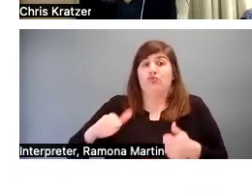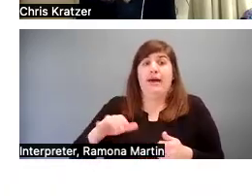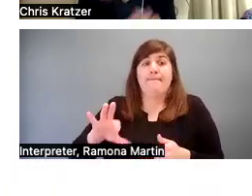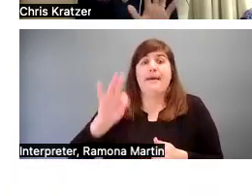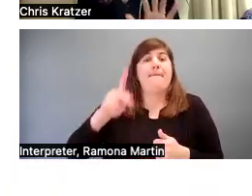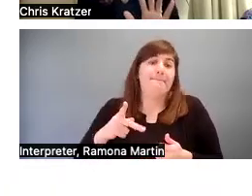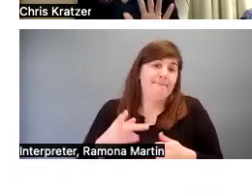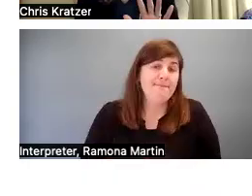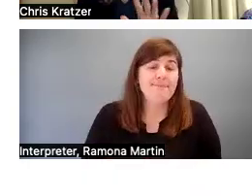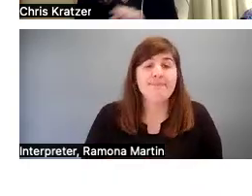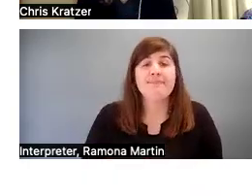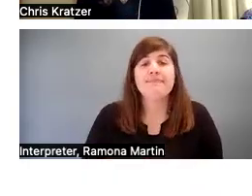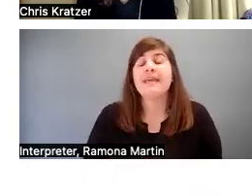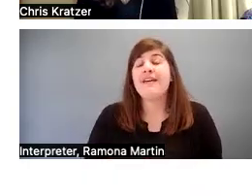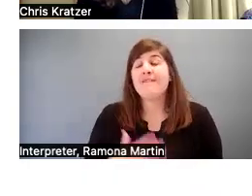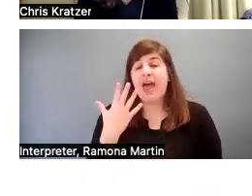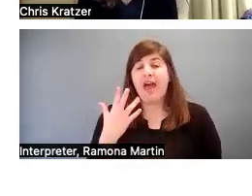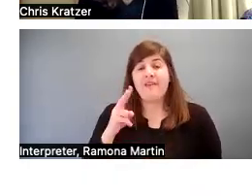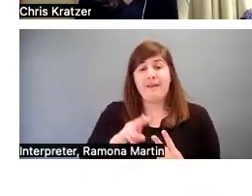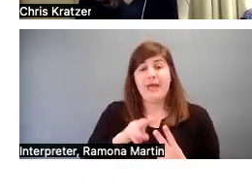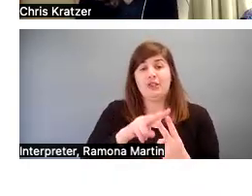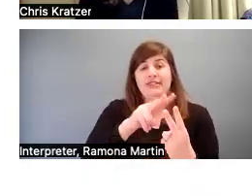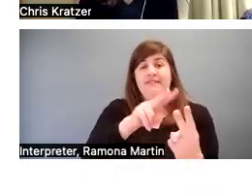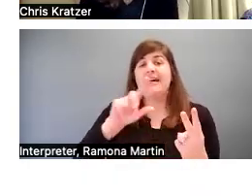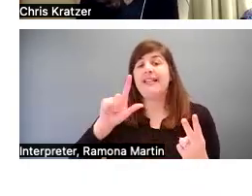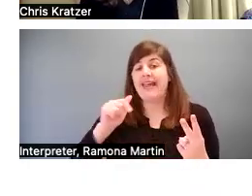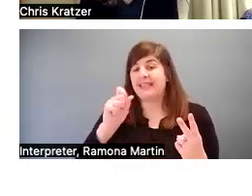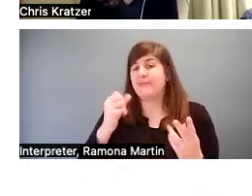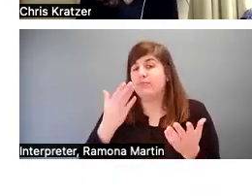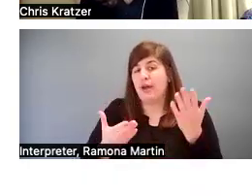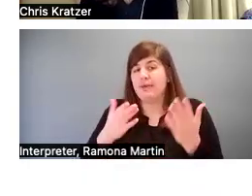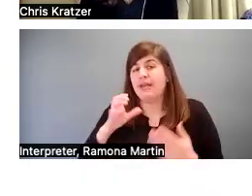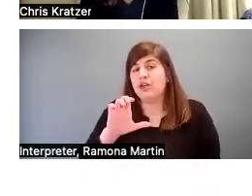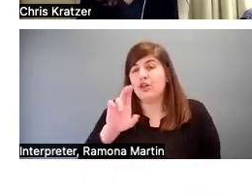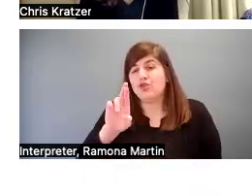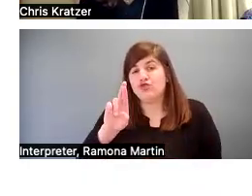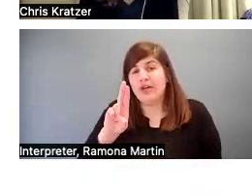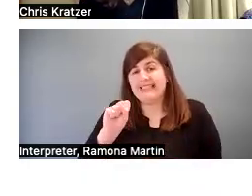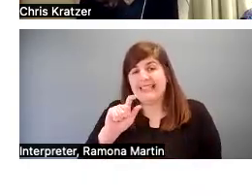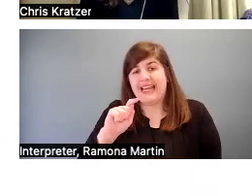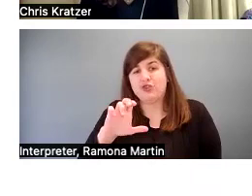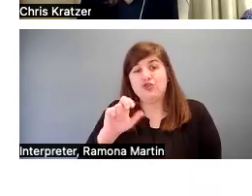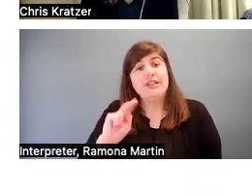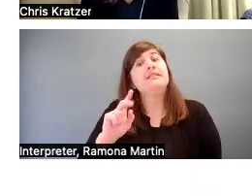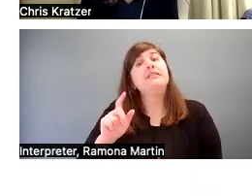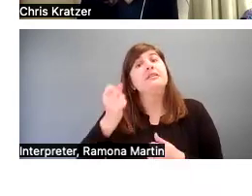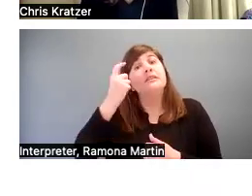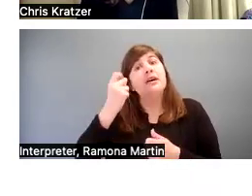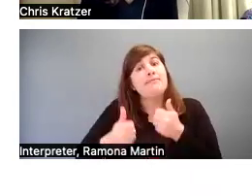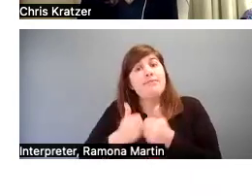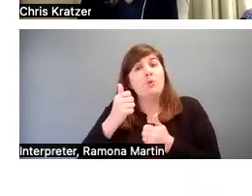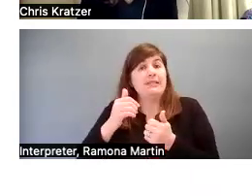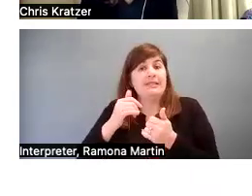If a bug has 5 pairs of legs, it's probably a crustacean. The most common crustaceans